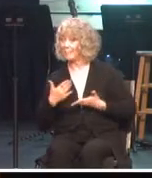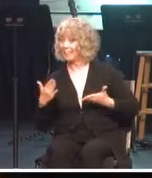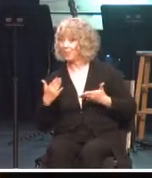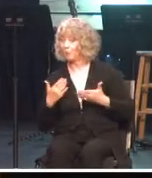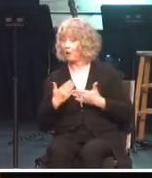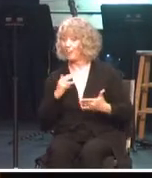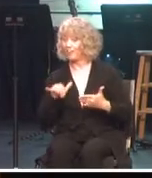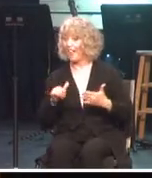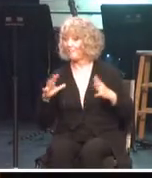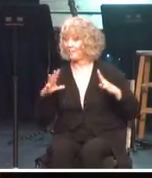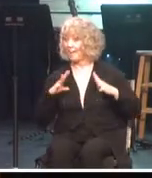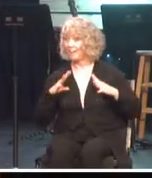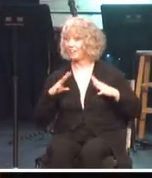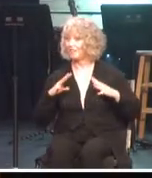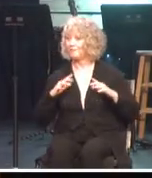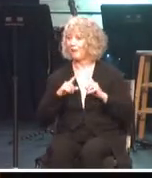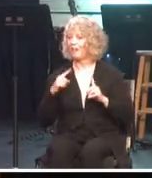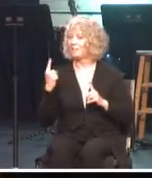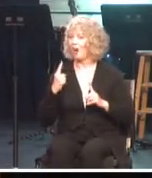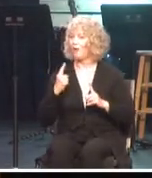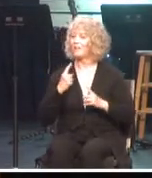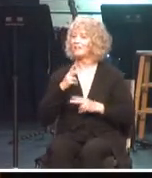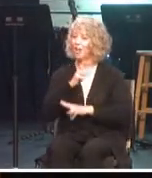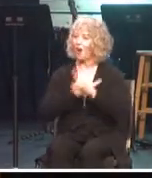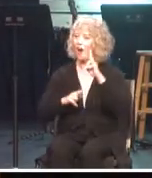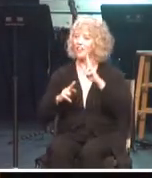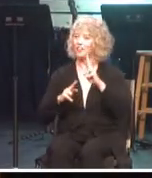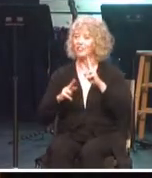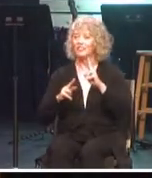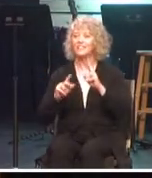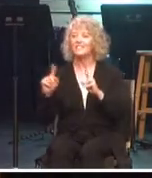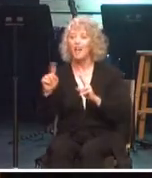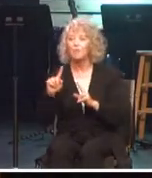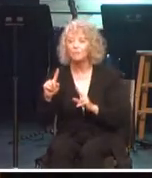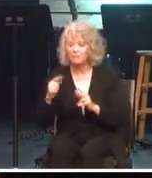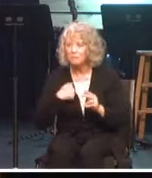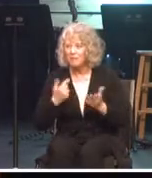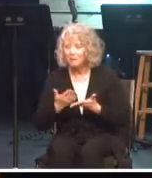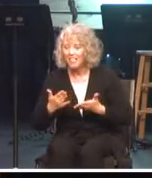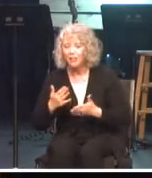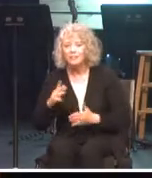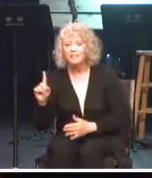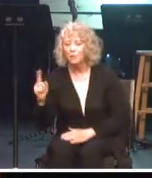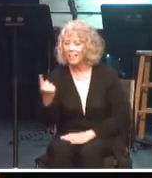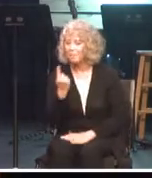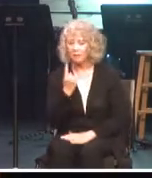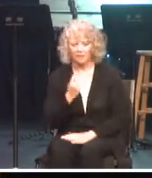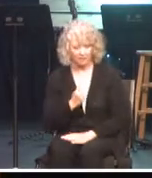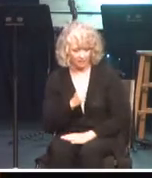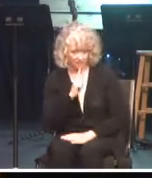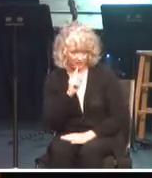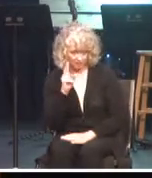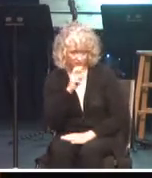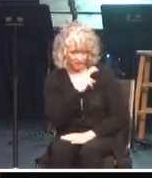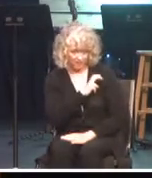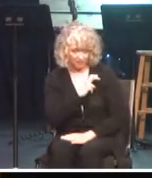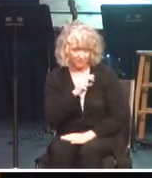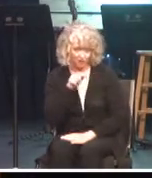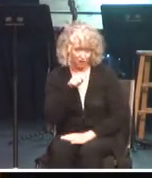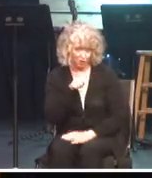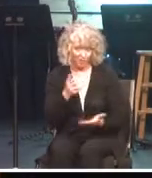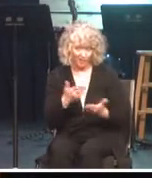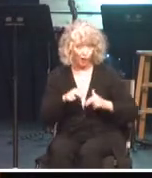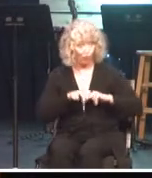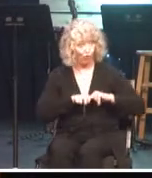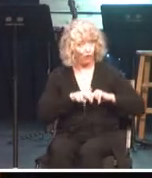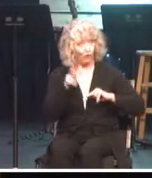always a privilege to come here. Somebody asked, is it weird to be here and not be preaching? And the answer is no. Absolutely not. I love